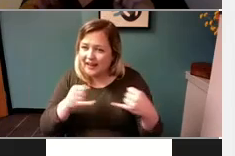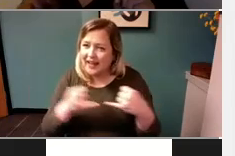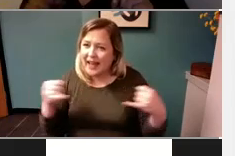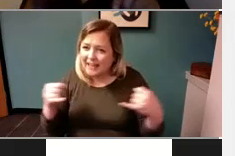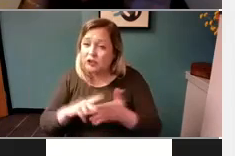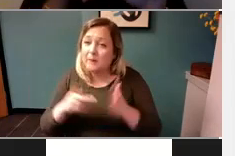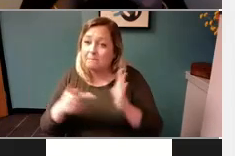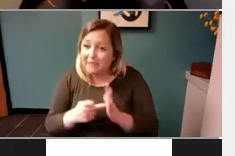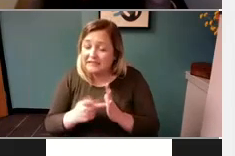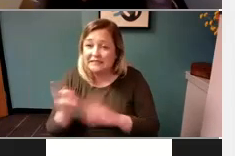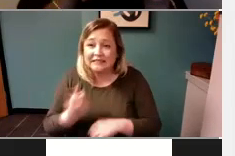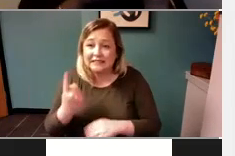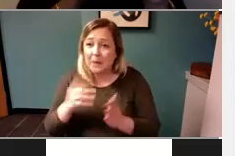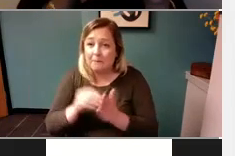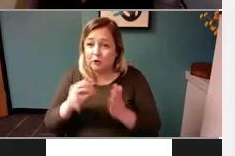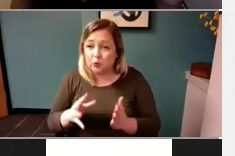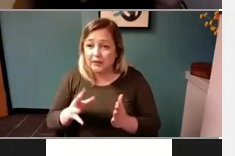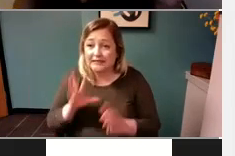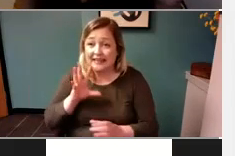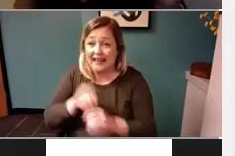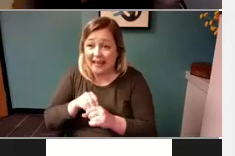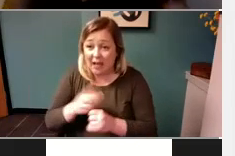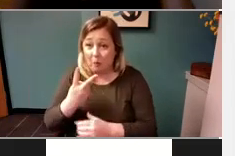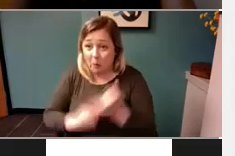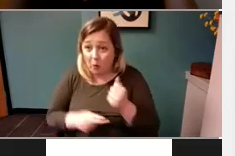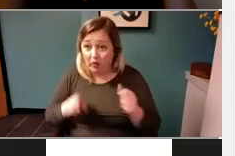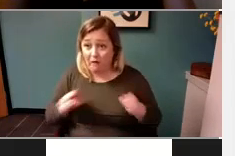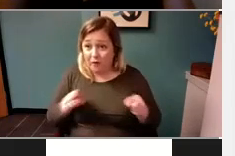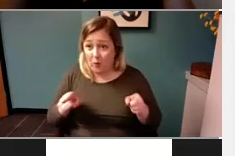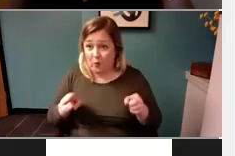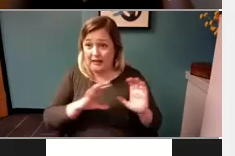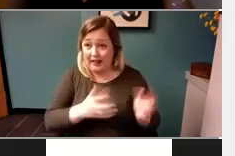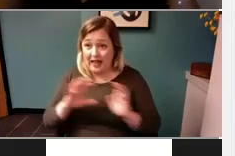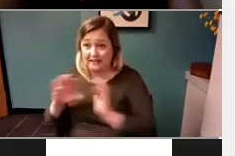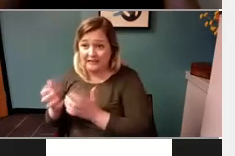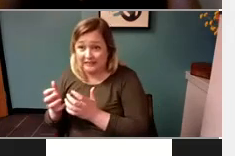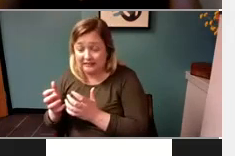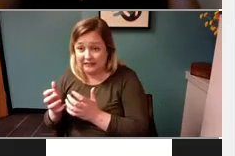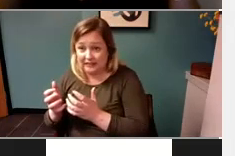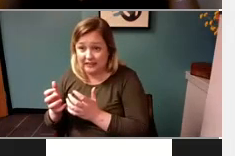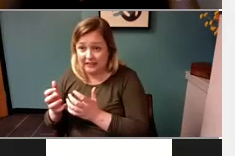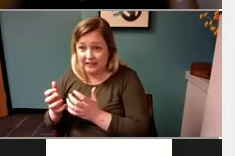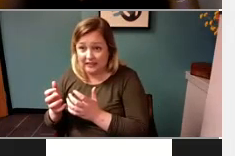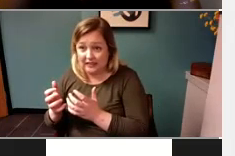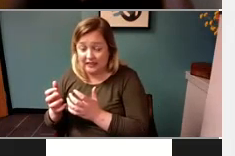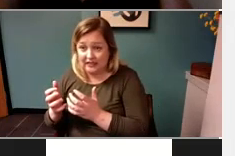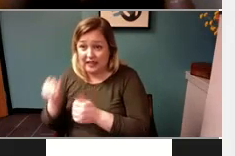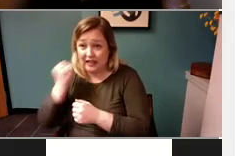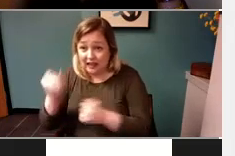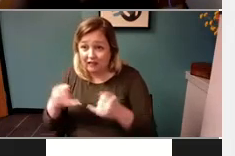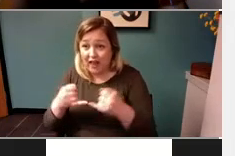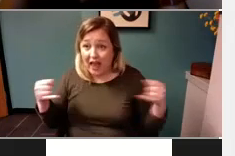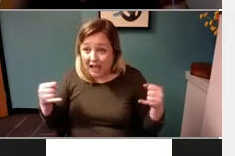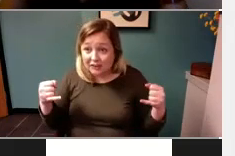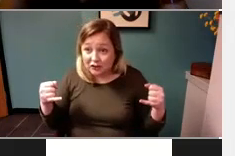these classes. So if there is a student that takes both of these classes, that means there is an edge between them. And if there is an edge between them, we